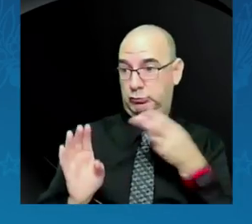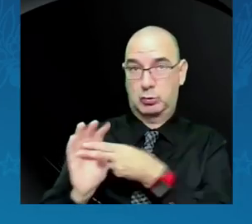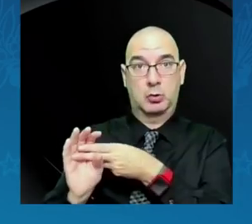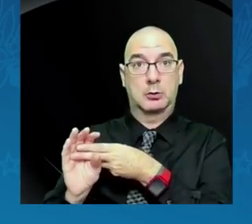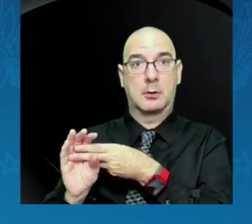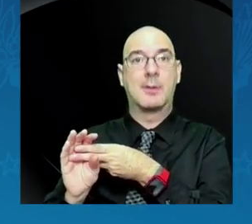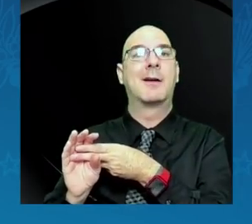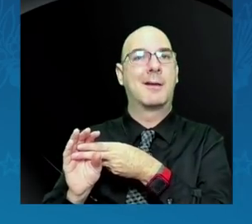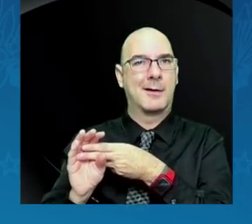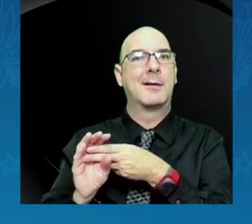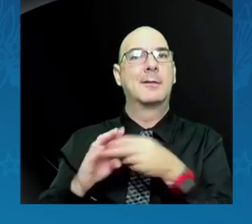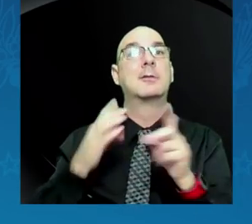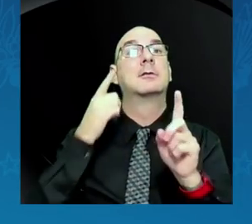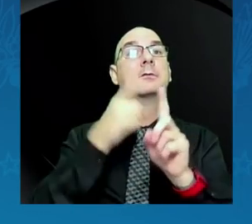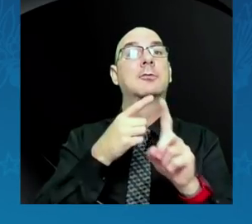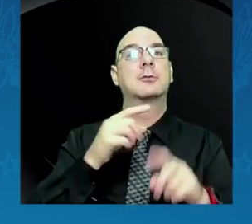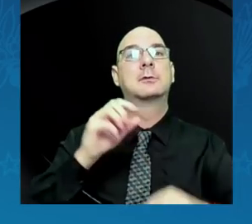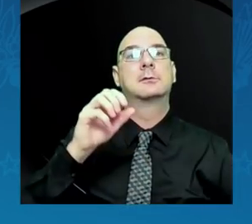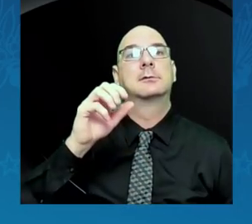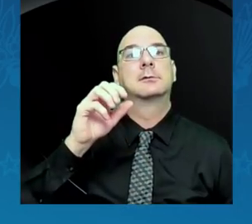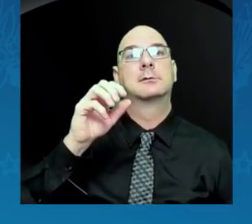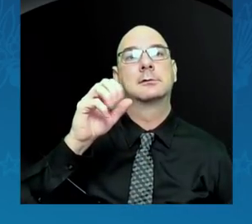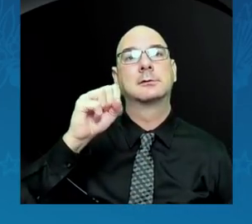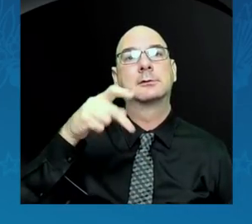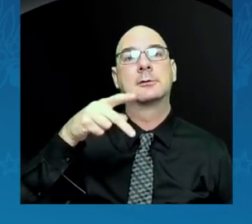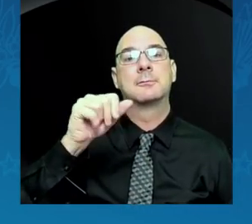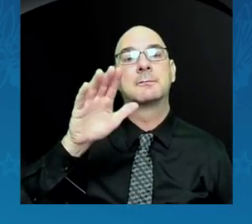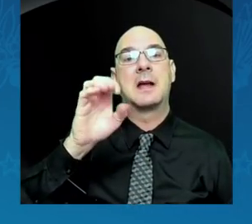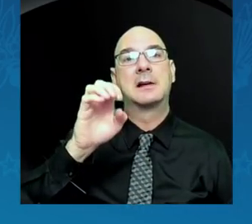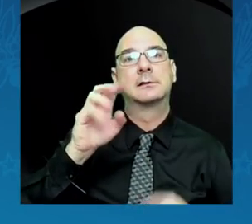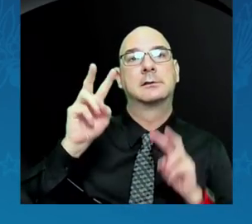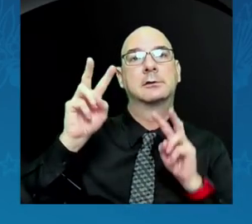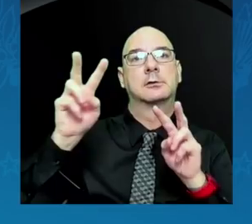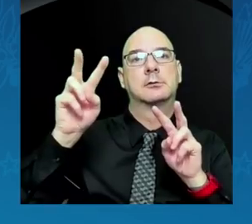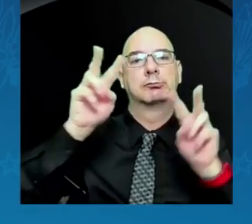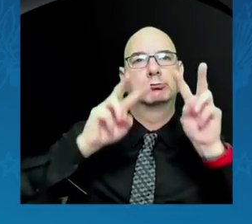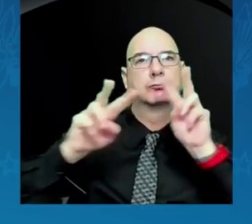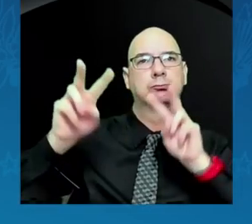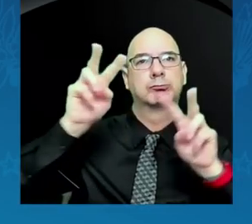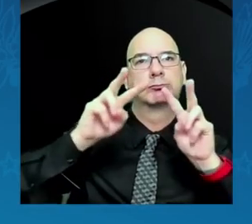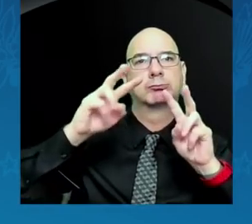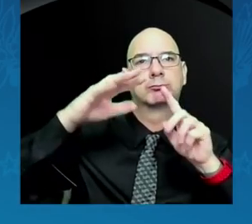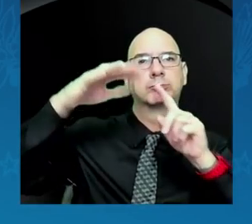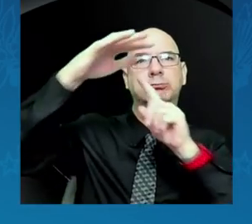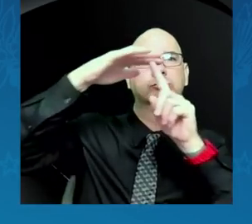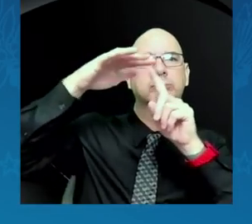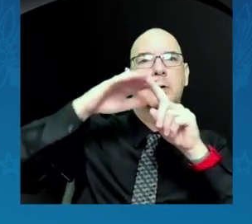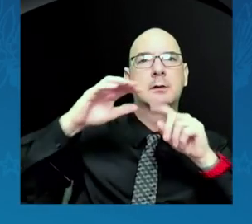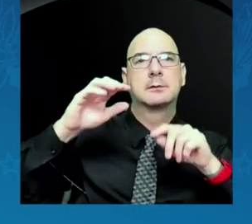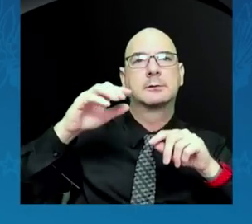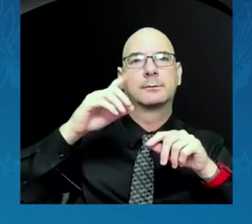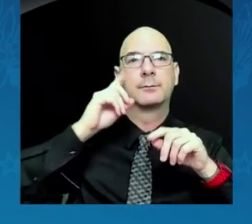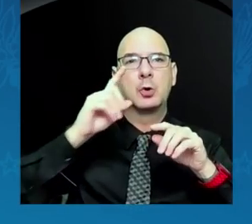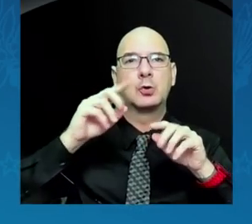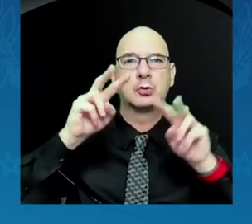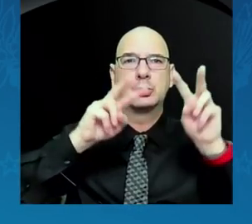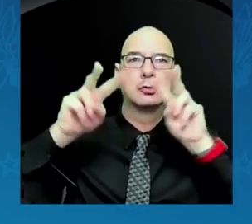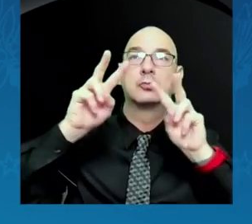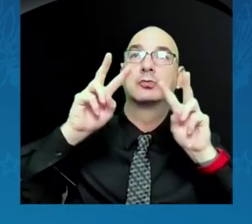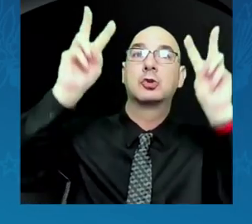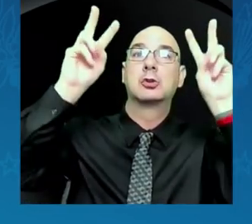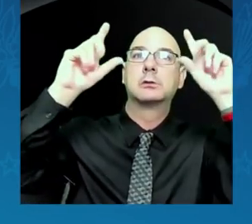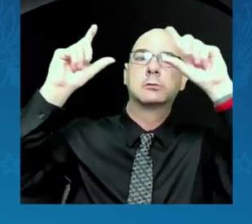at the potential for satellite technology in space and how that can directly relate to